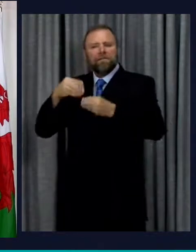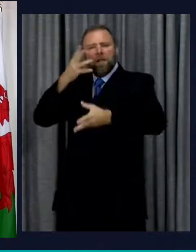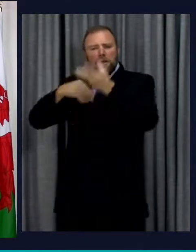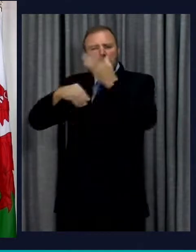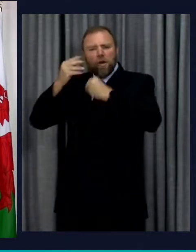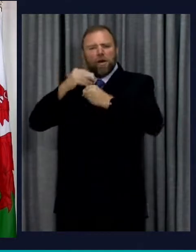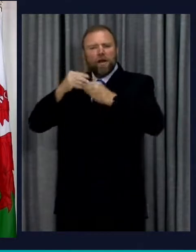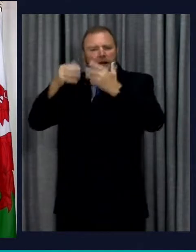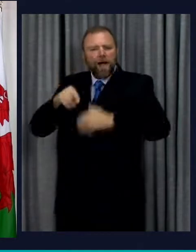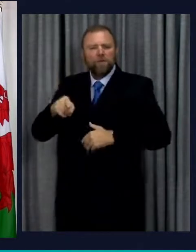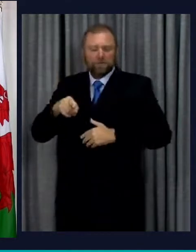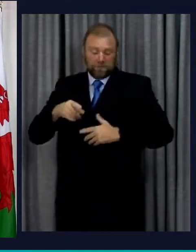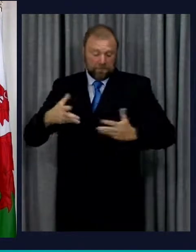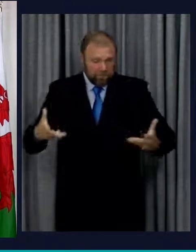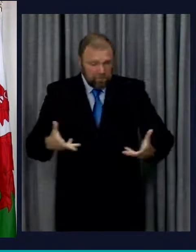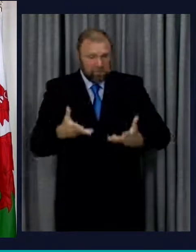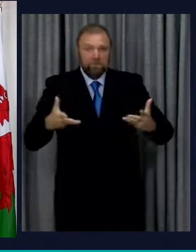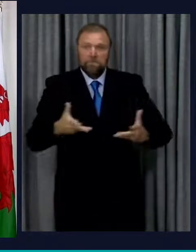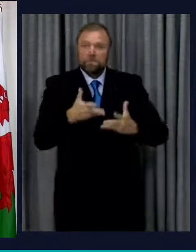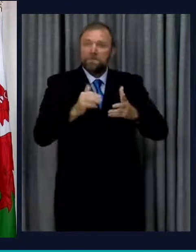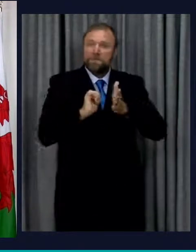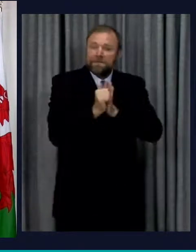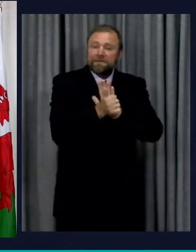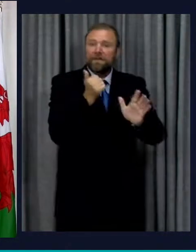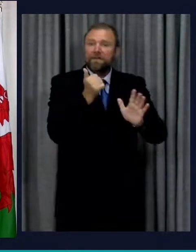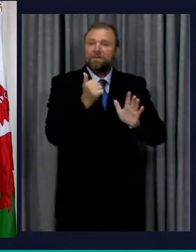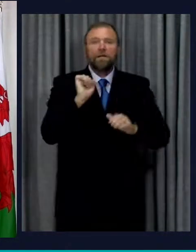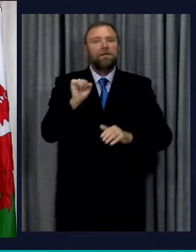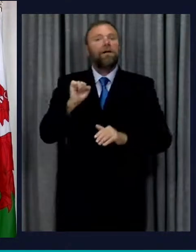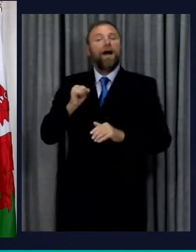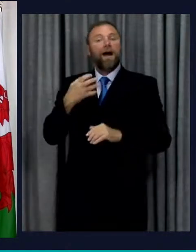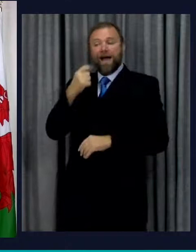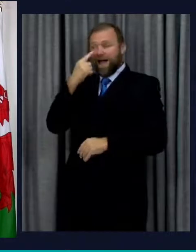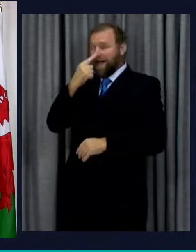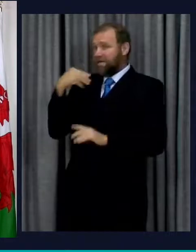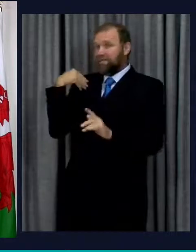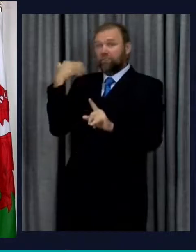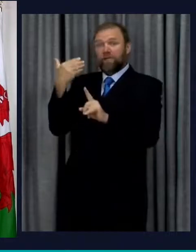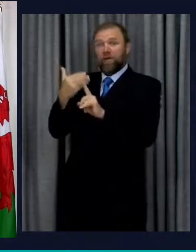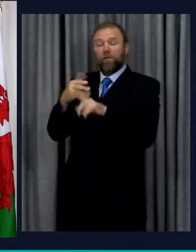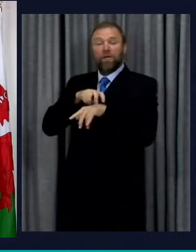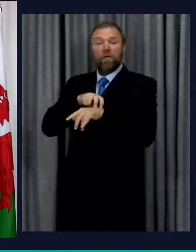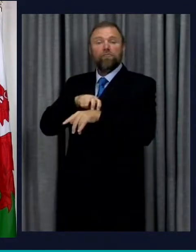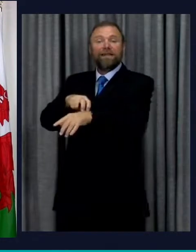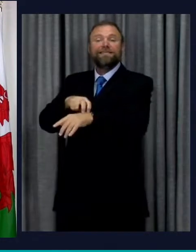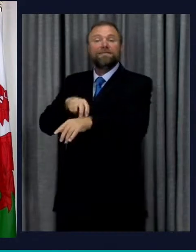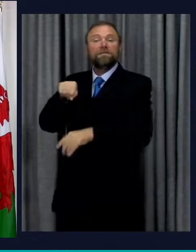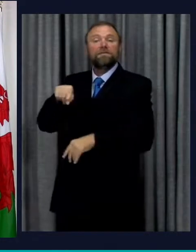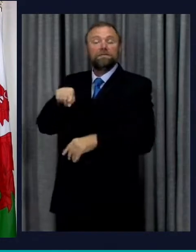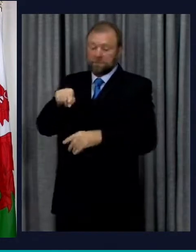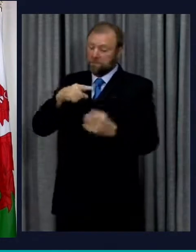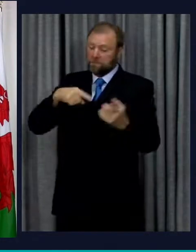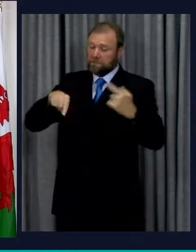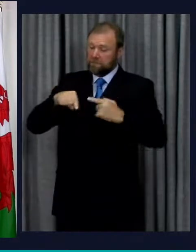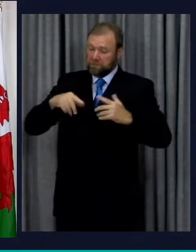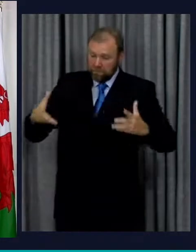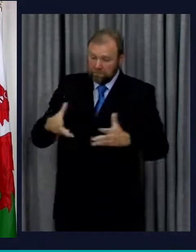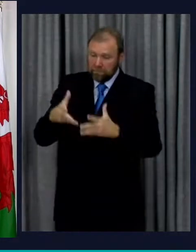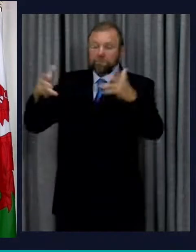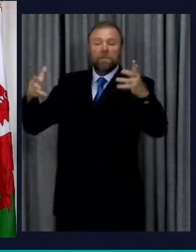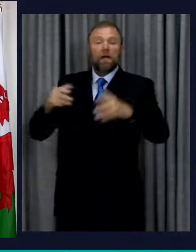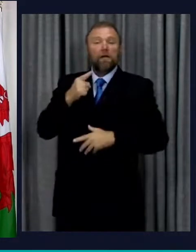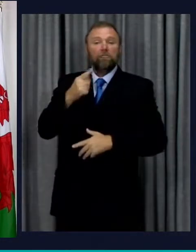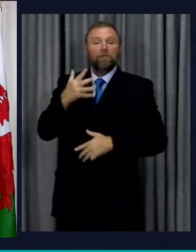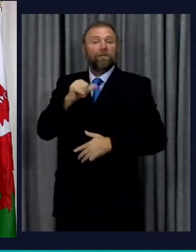potential. And we'll build on our proven record on apprenticeships, delivering a further 125,000 places within this